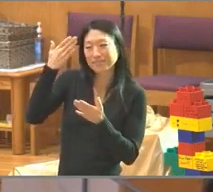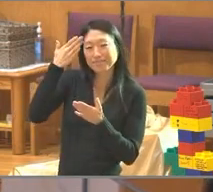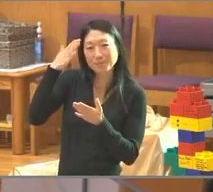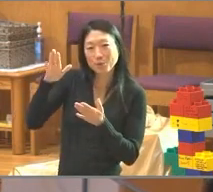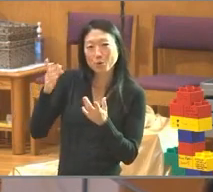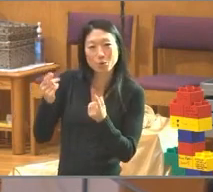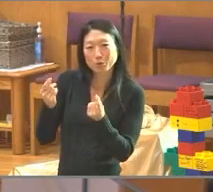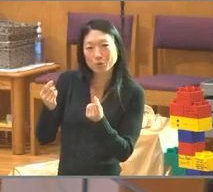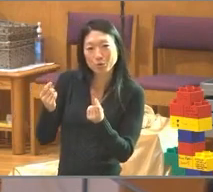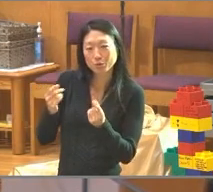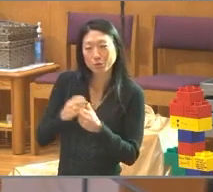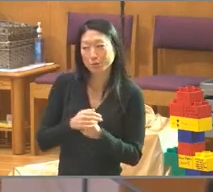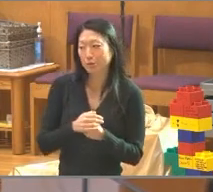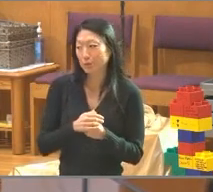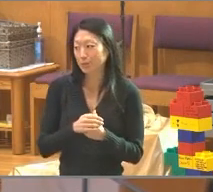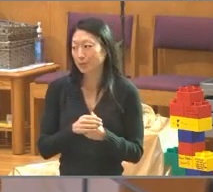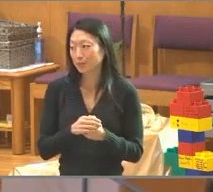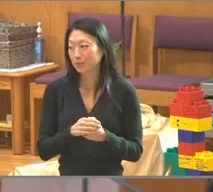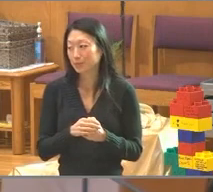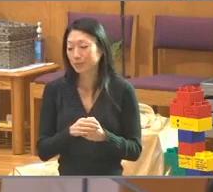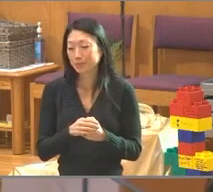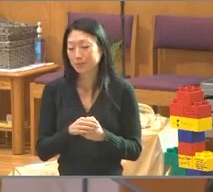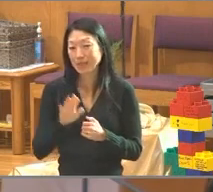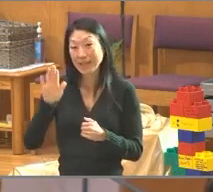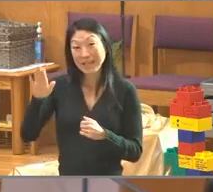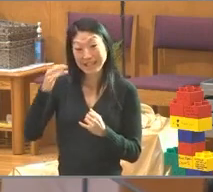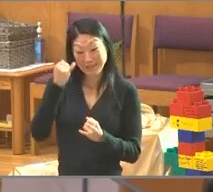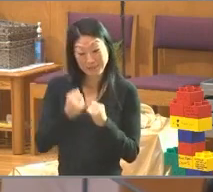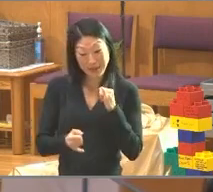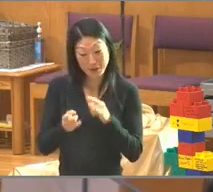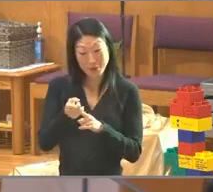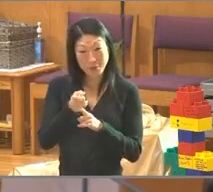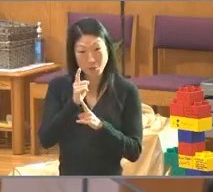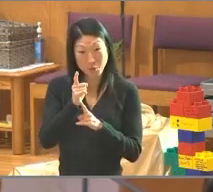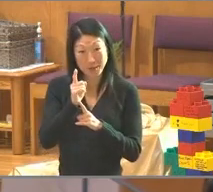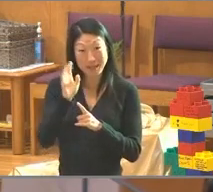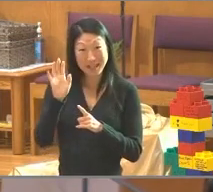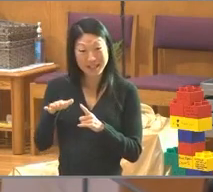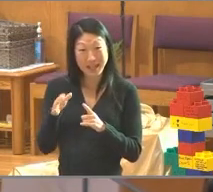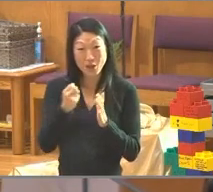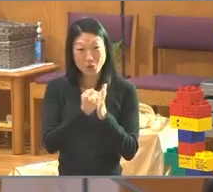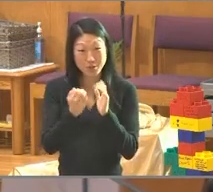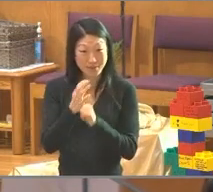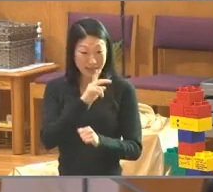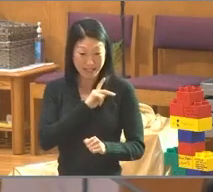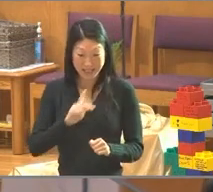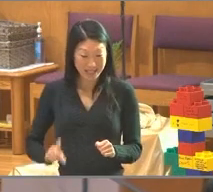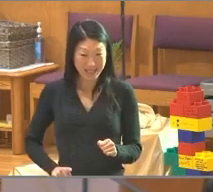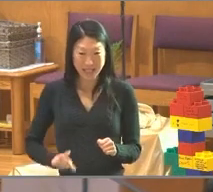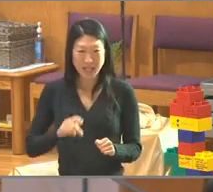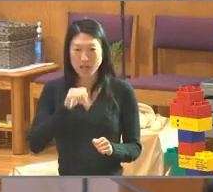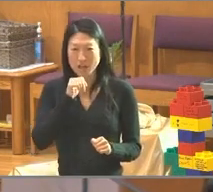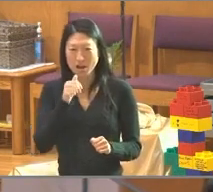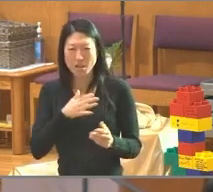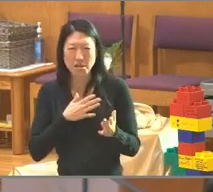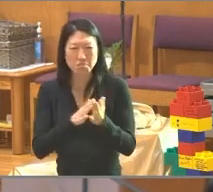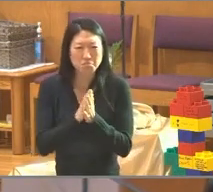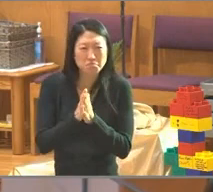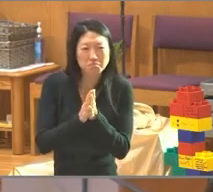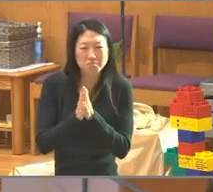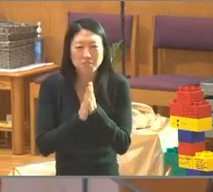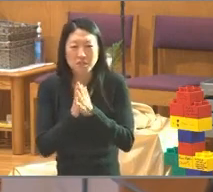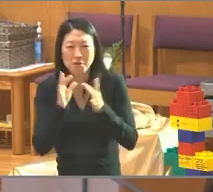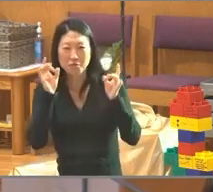do. In his final moments, this crucified king didn't seek revenge, violence,